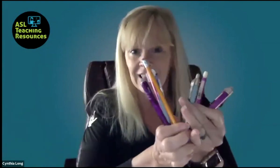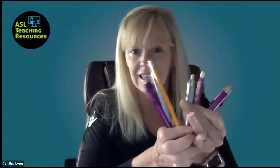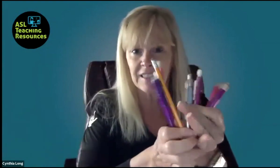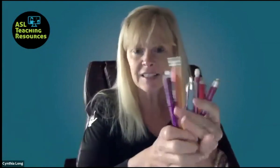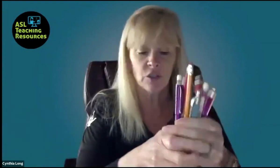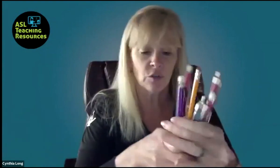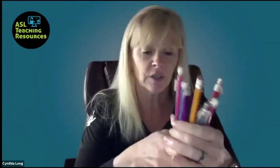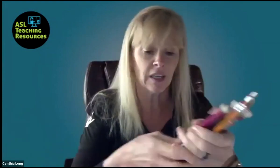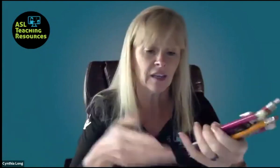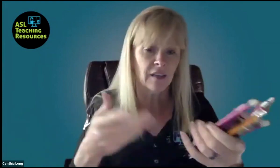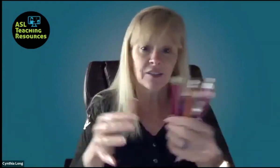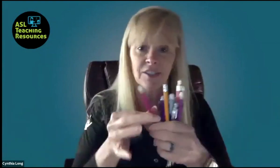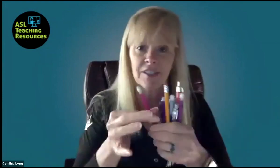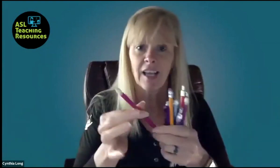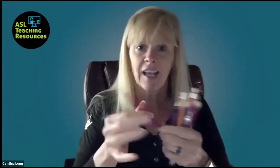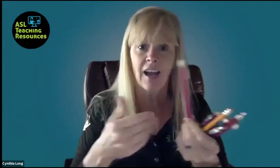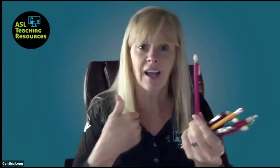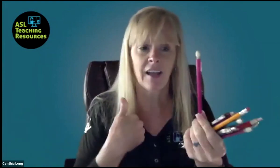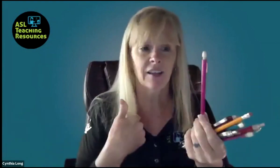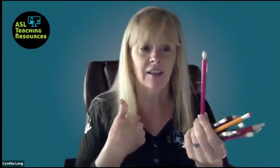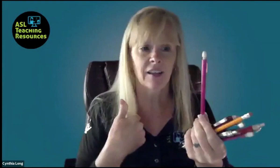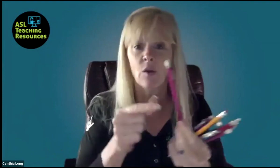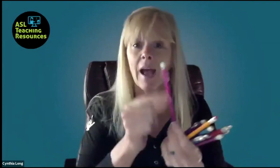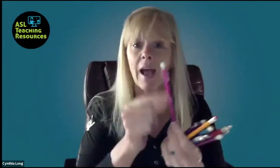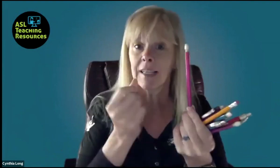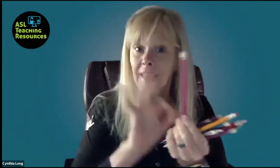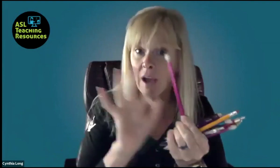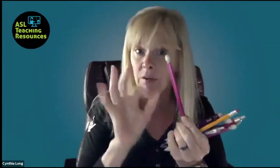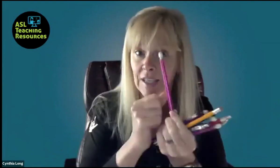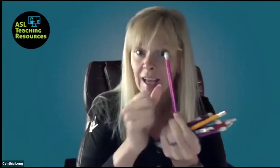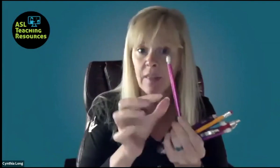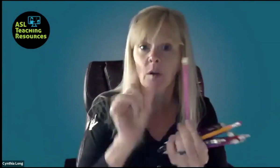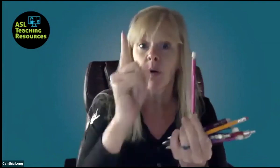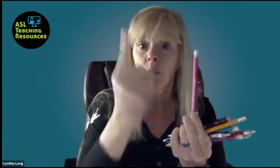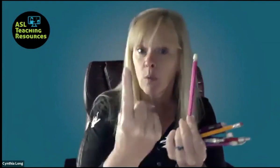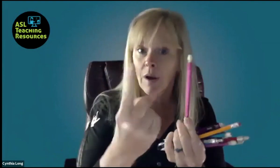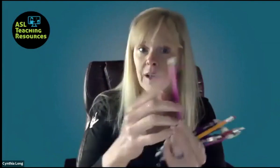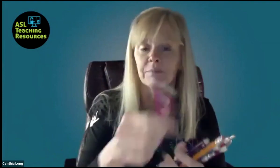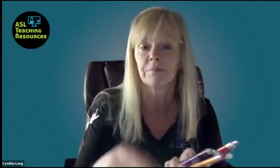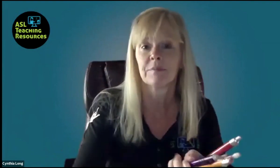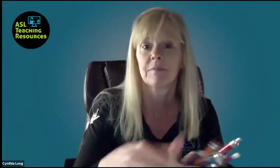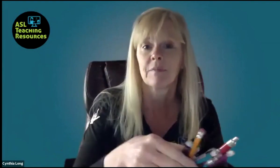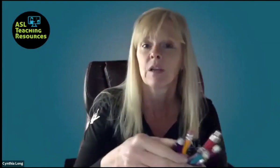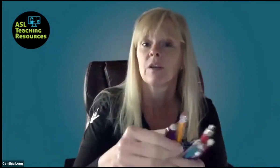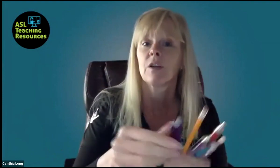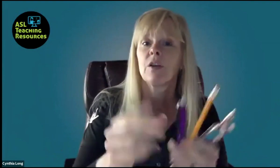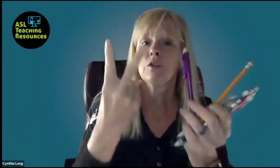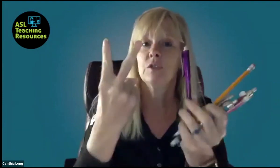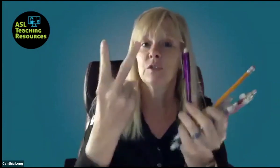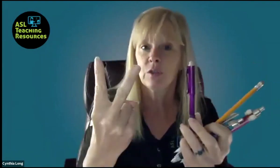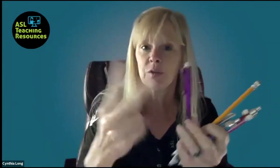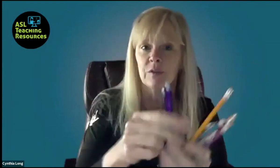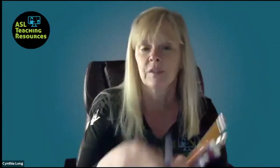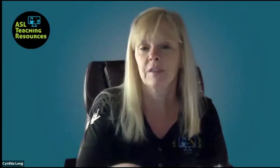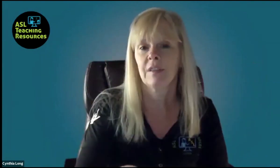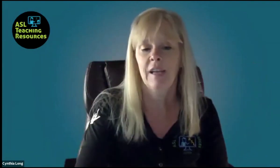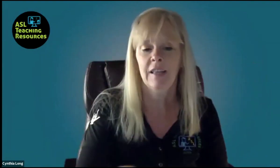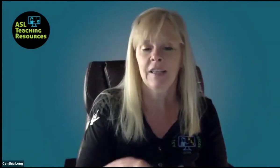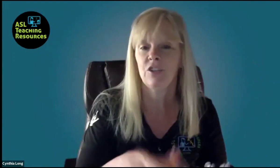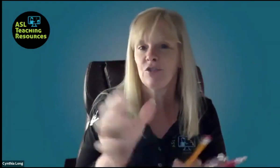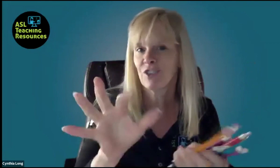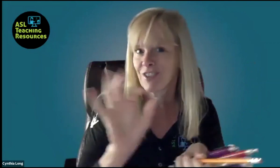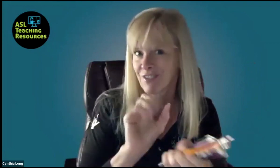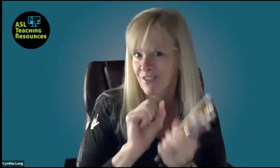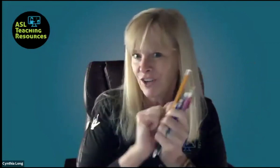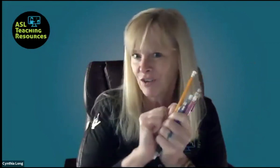something like this, and you can just say, let's count together. 1, 2, and